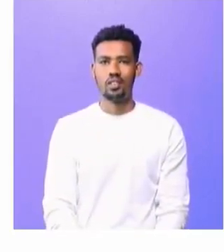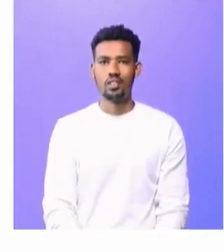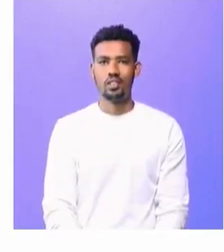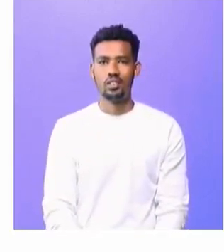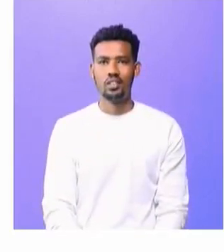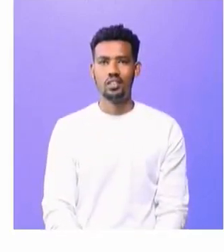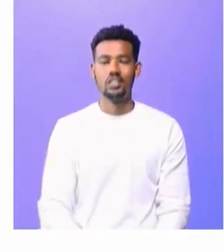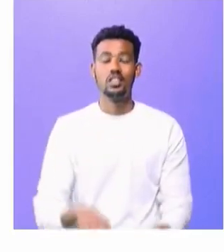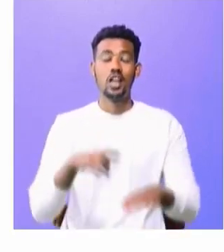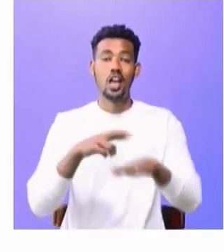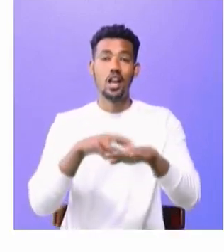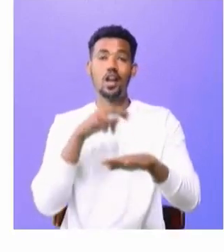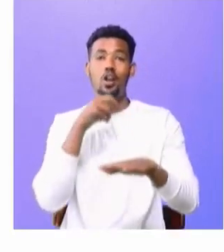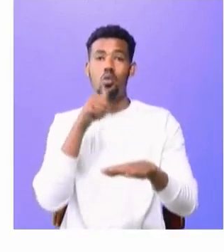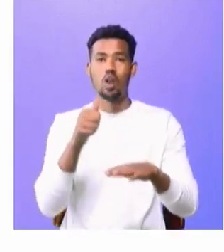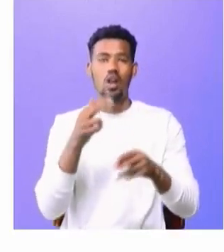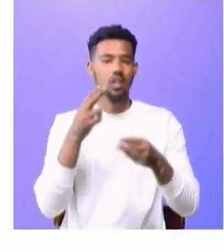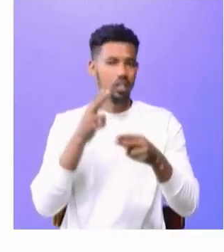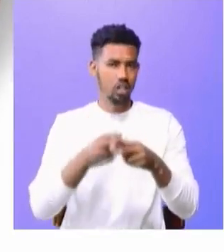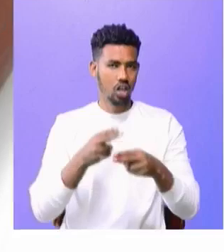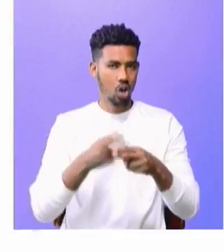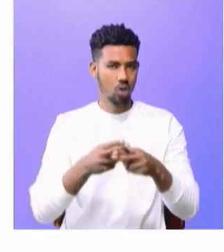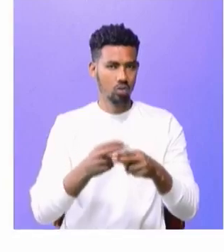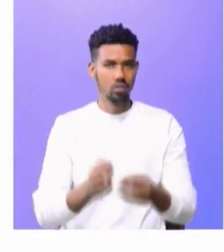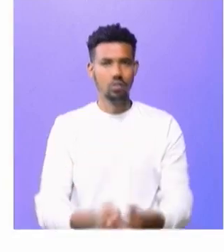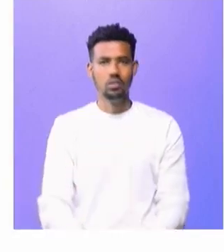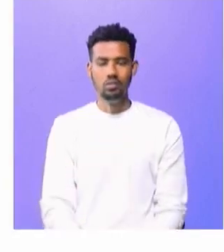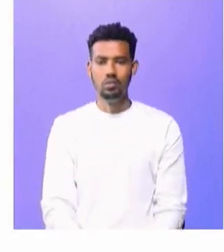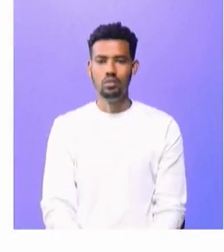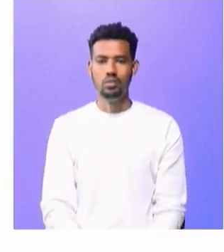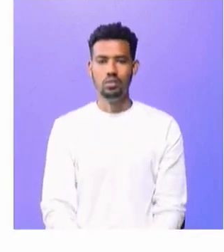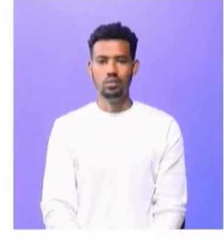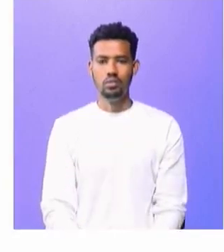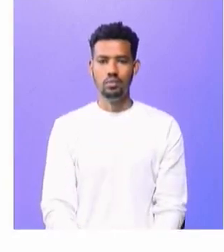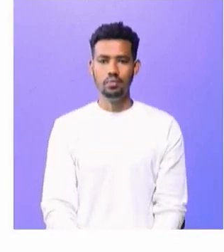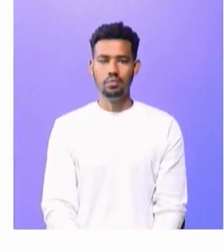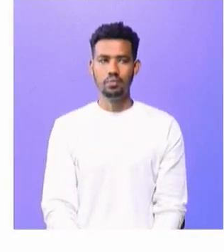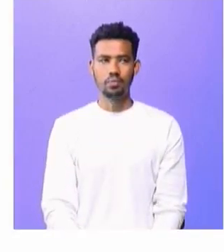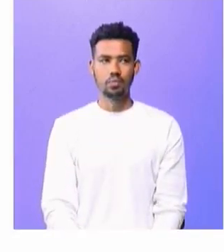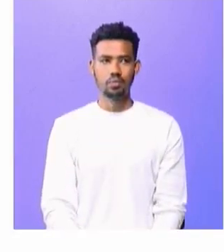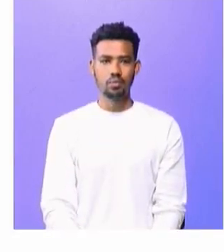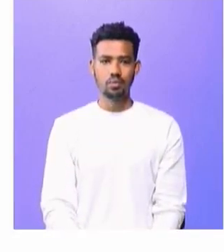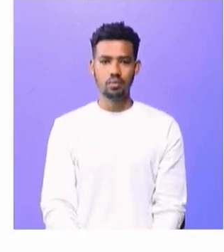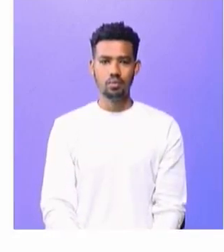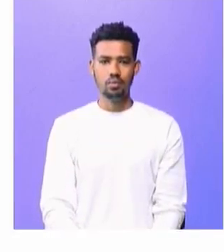the irregular nouns. The irregular